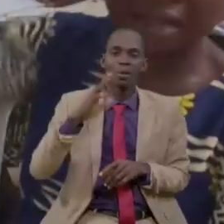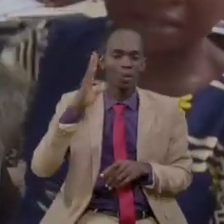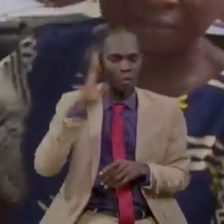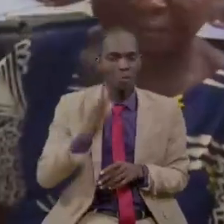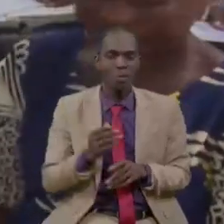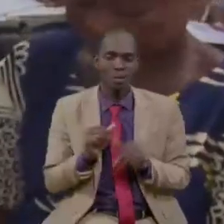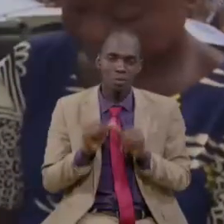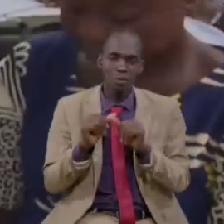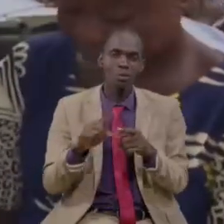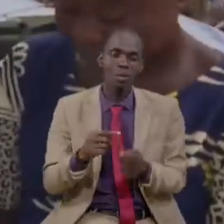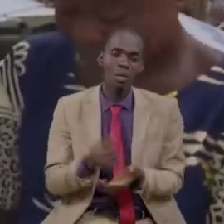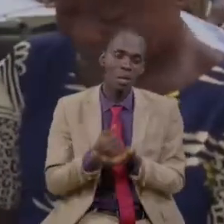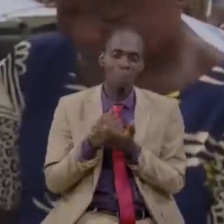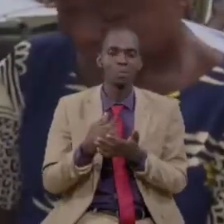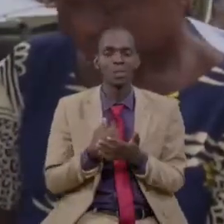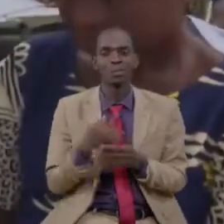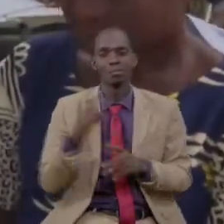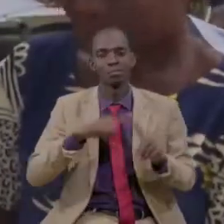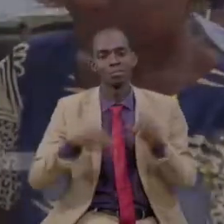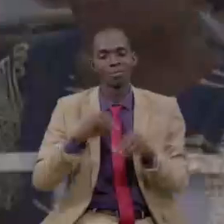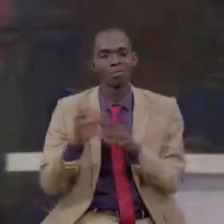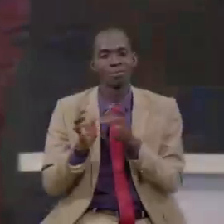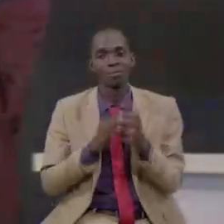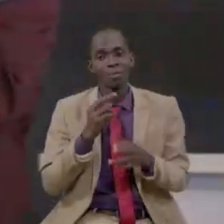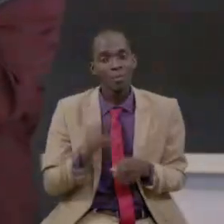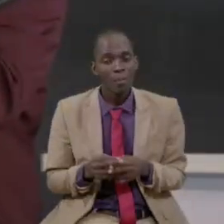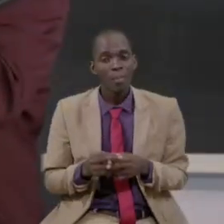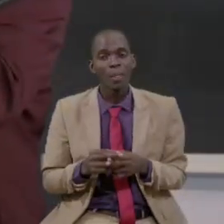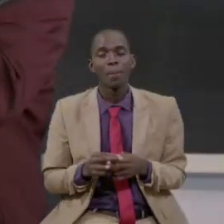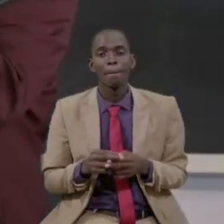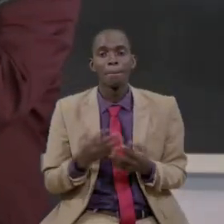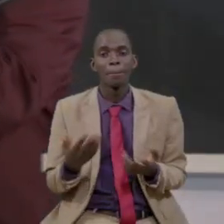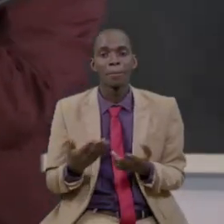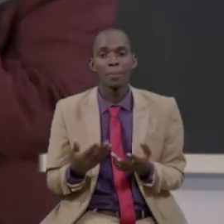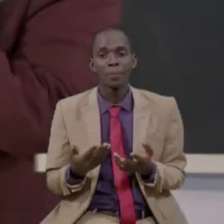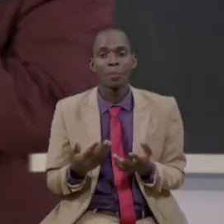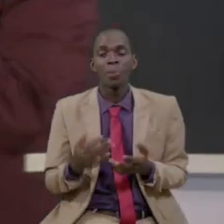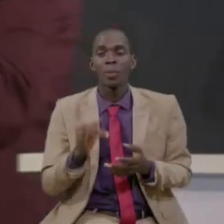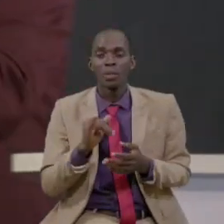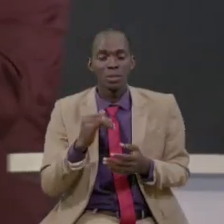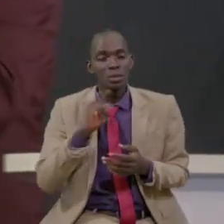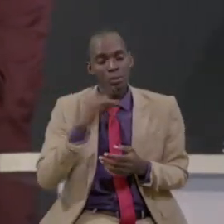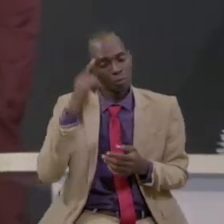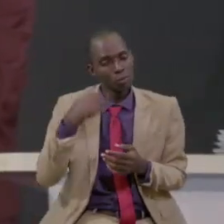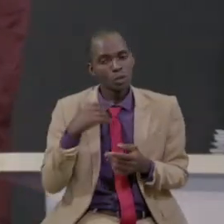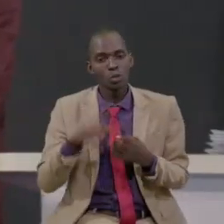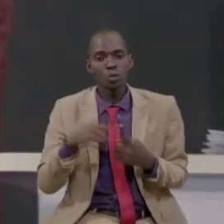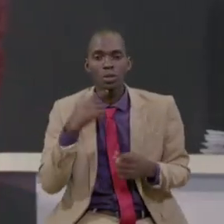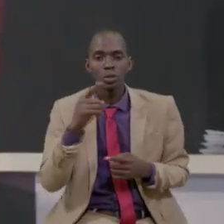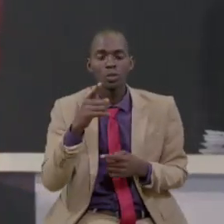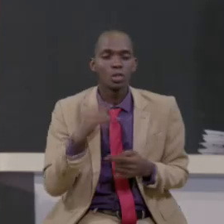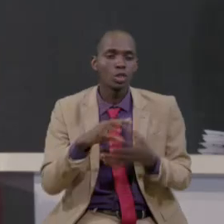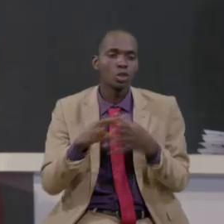Amen. Because, you know, for me, it's one thing to tell the stories of the past. to say, this is